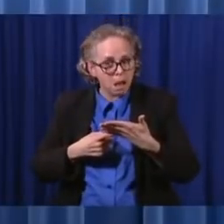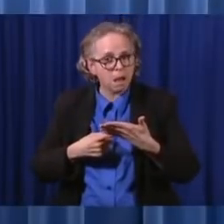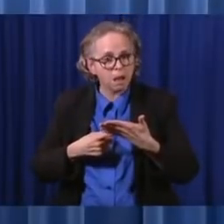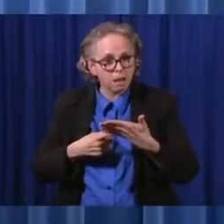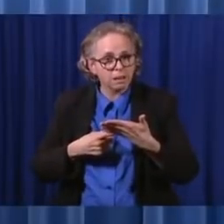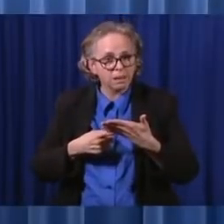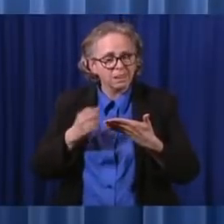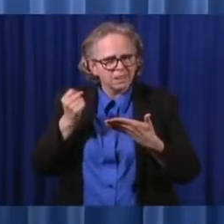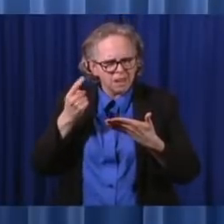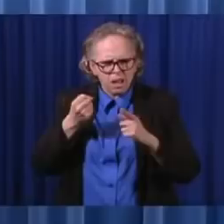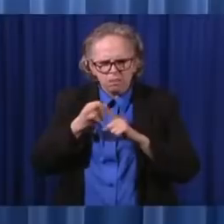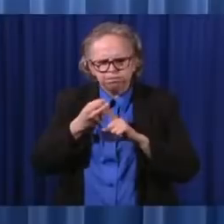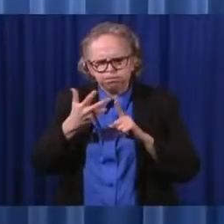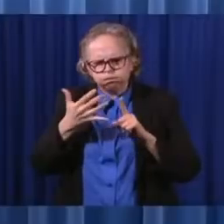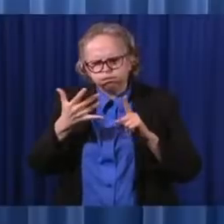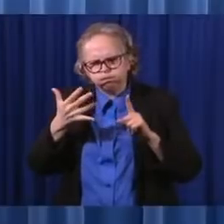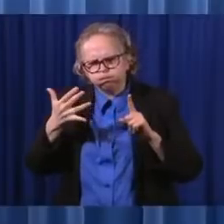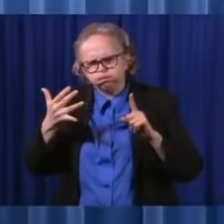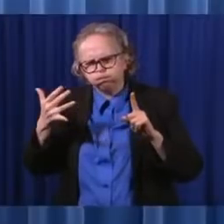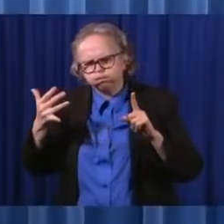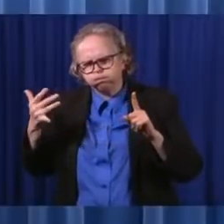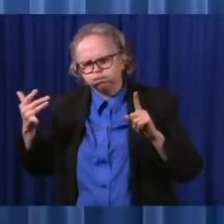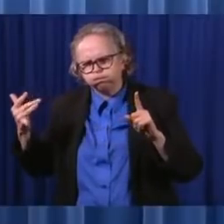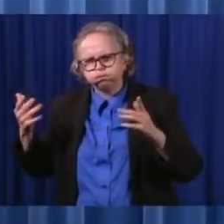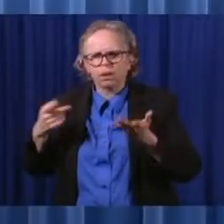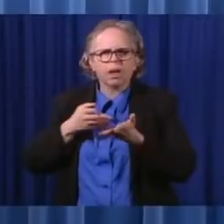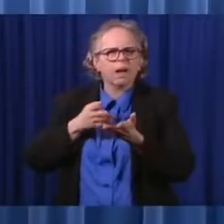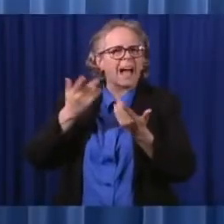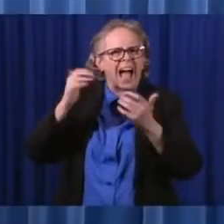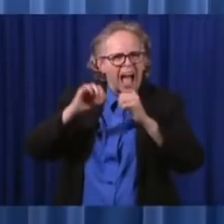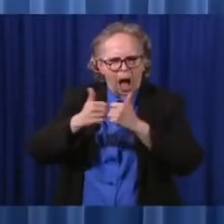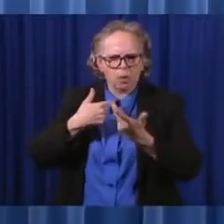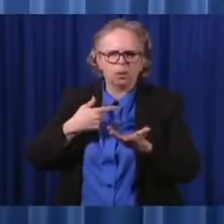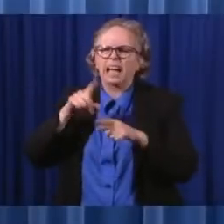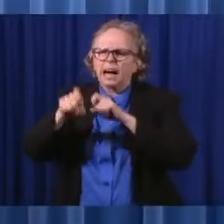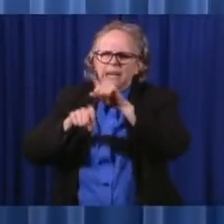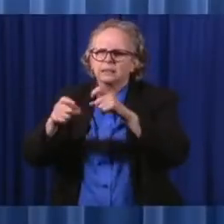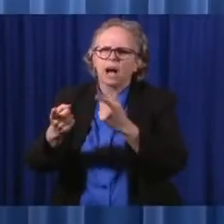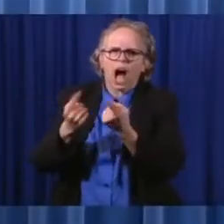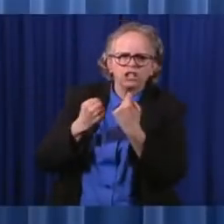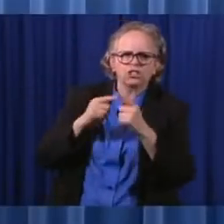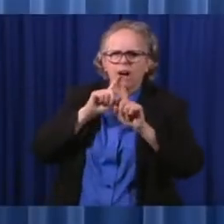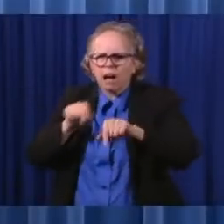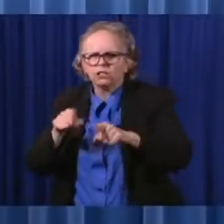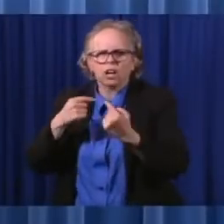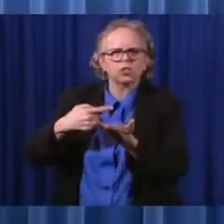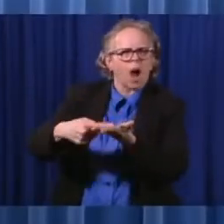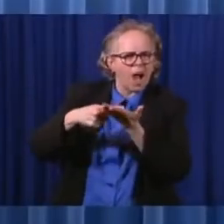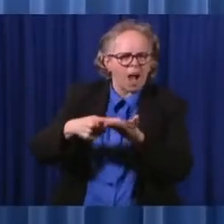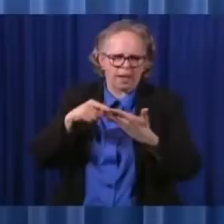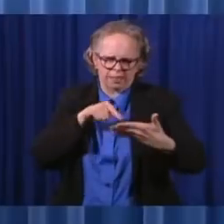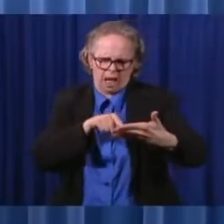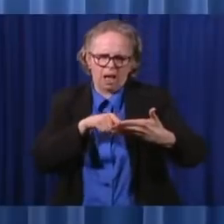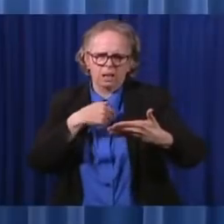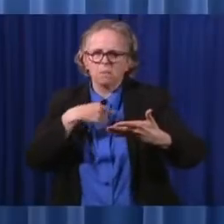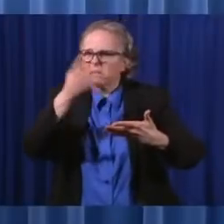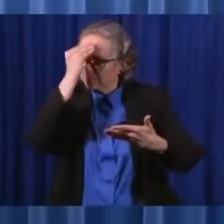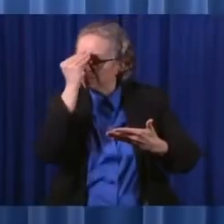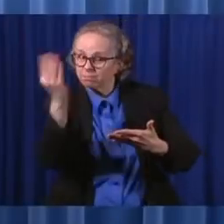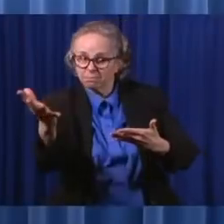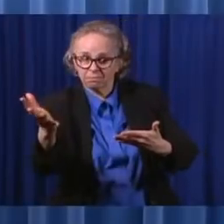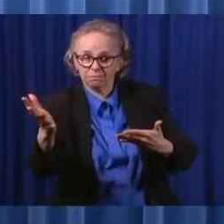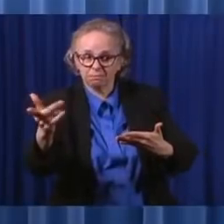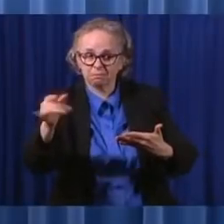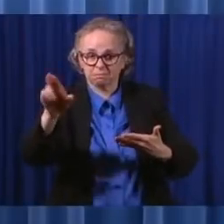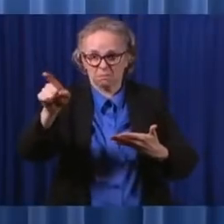call for them to talk about it. And our commitment to them was that in a week, we would, in fact,